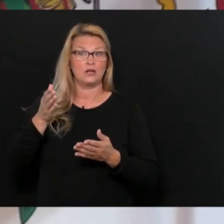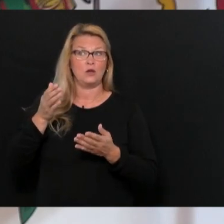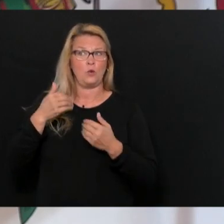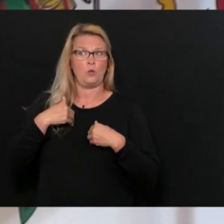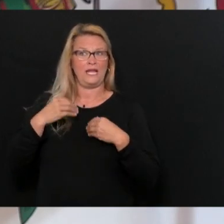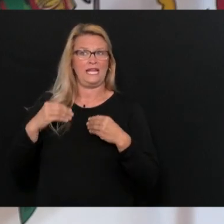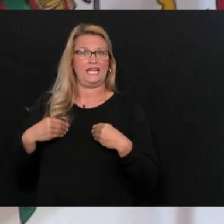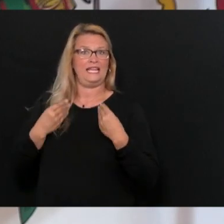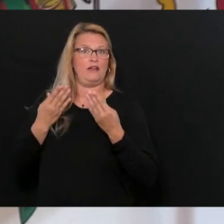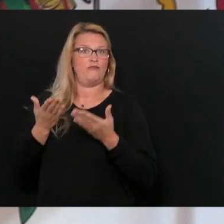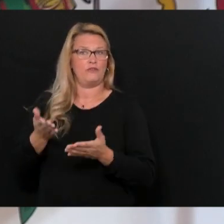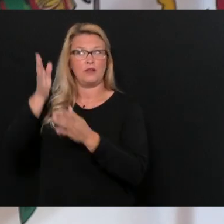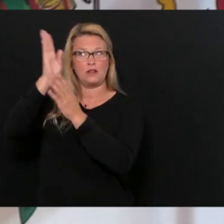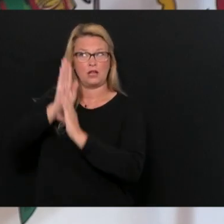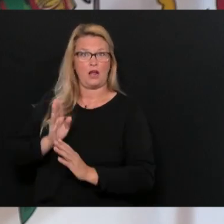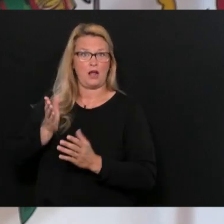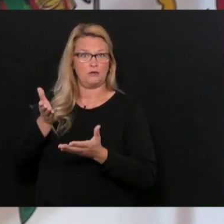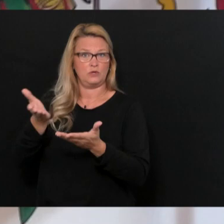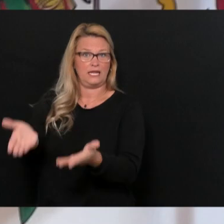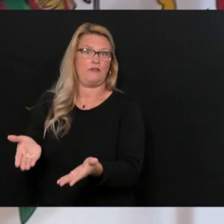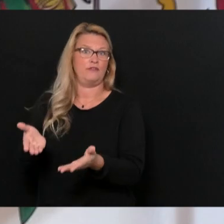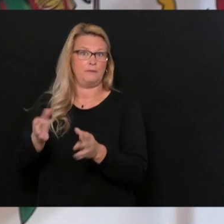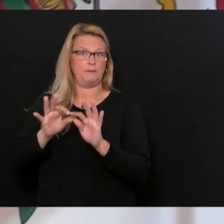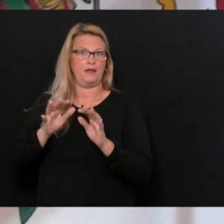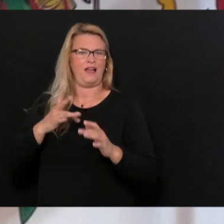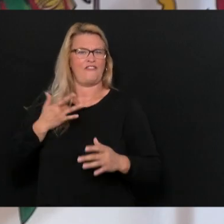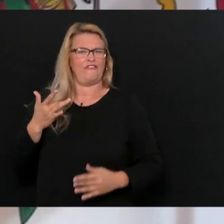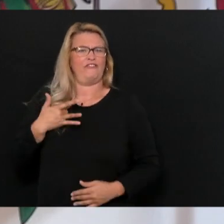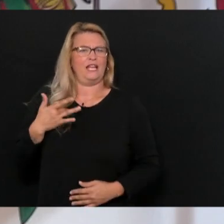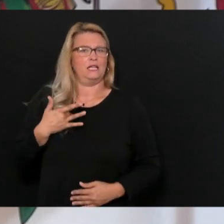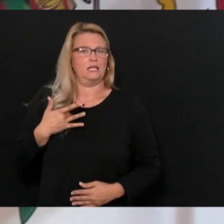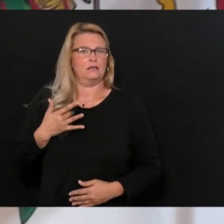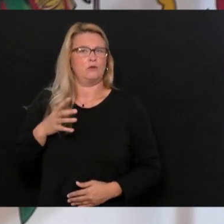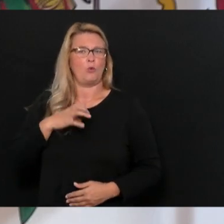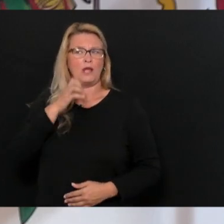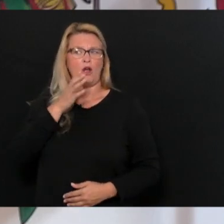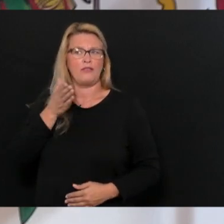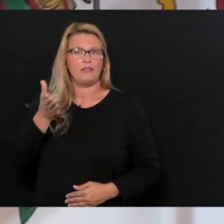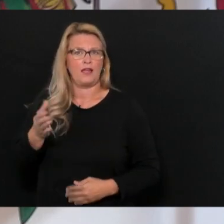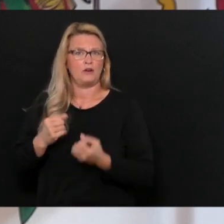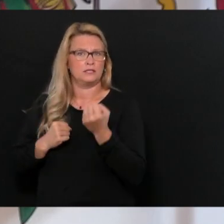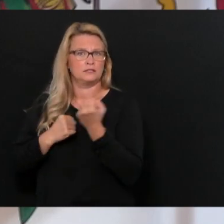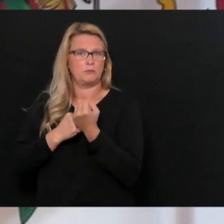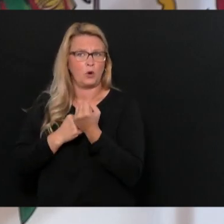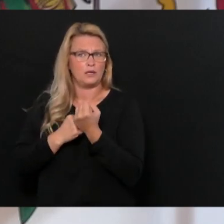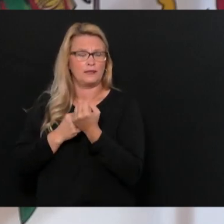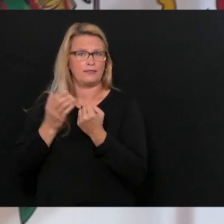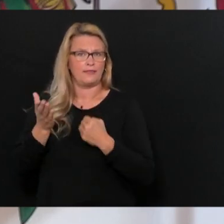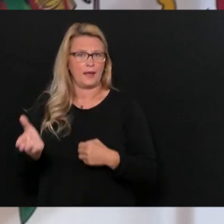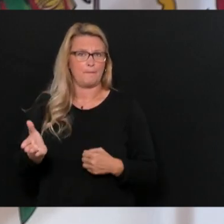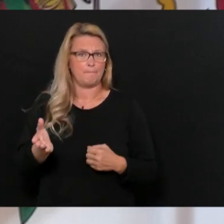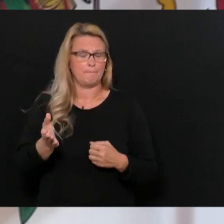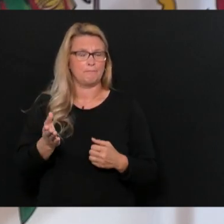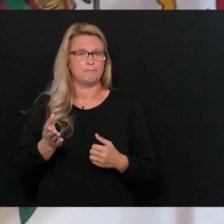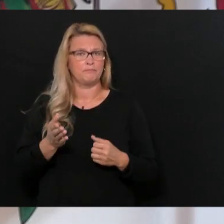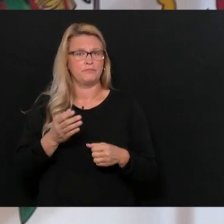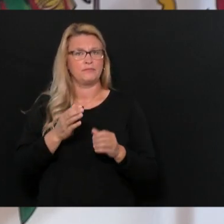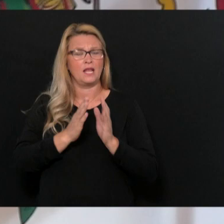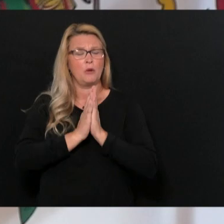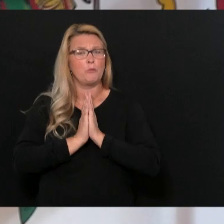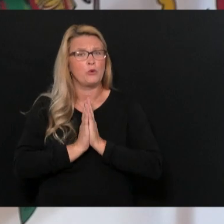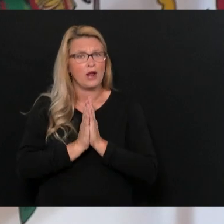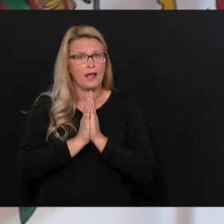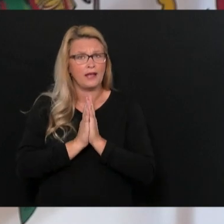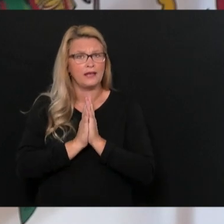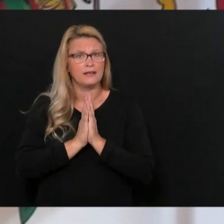a feeling that we're with them. If we'll just say our prayers and let the